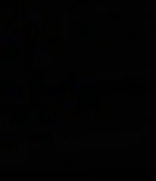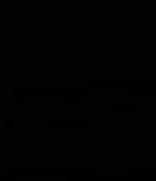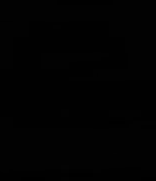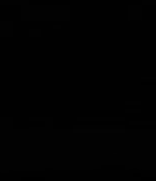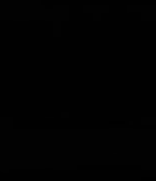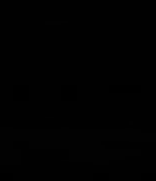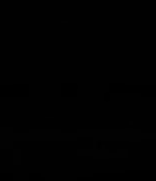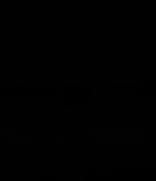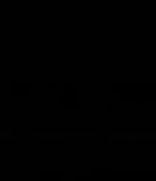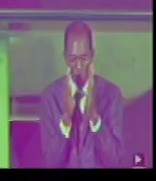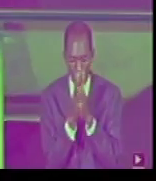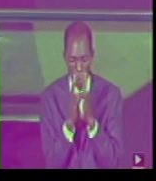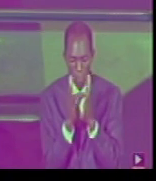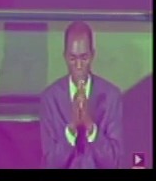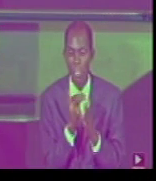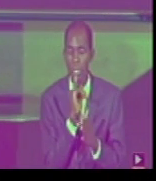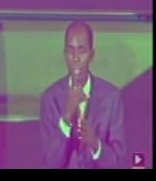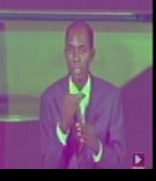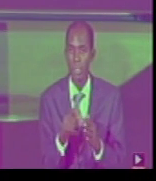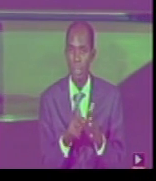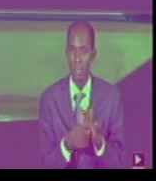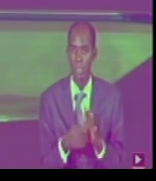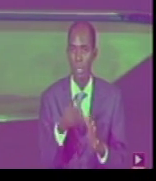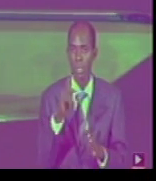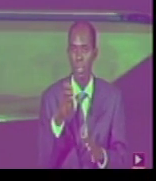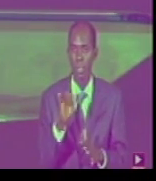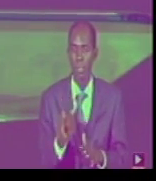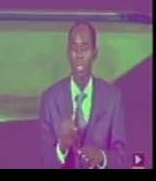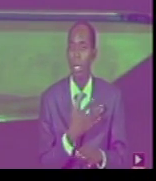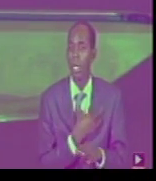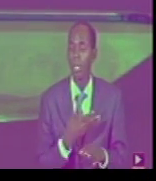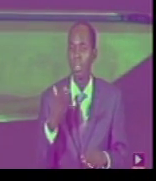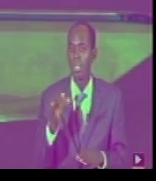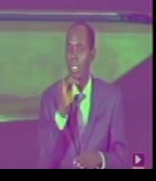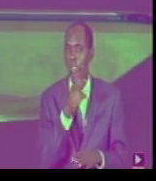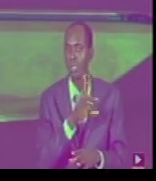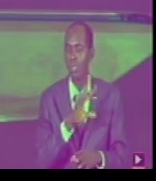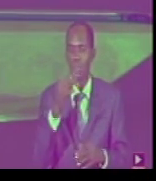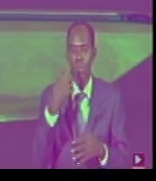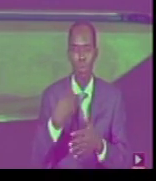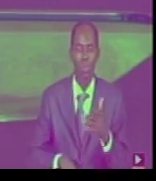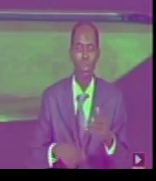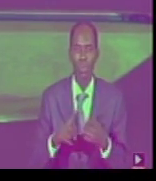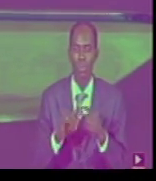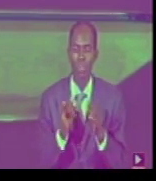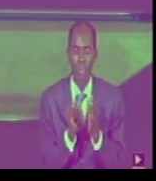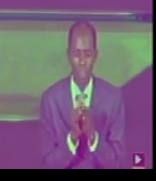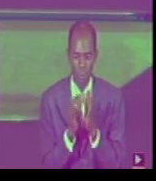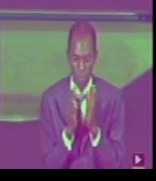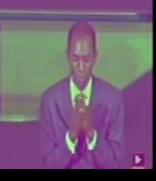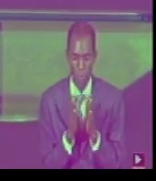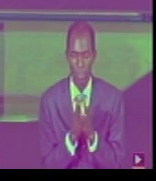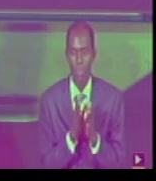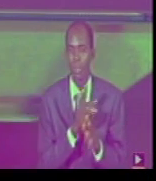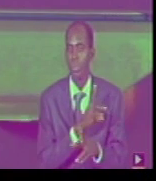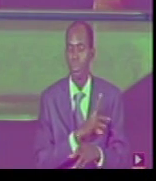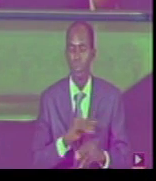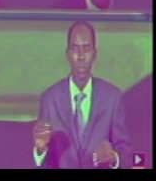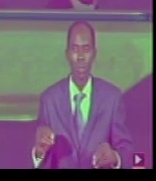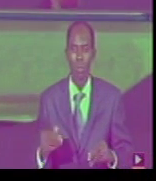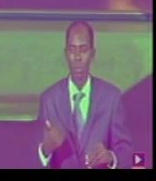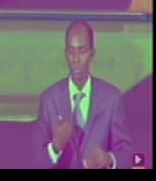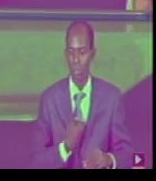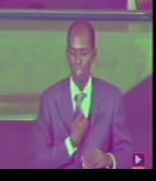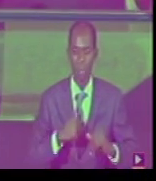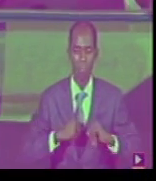and there's no price to that prayer. There's no self-denial to that prayer. And there is